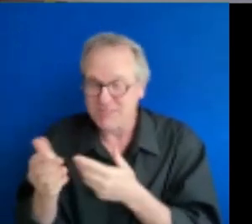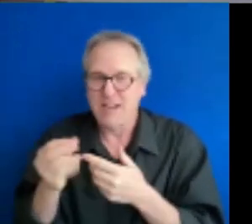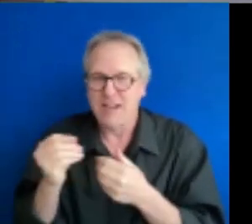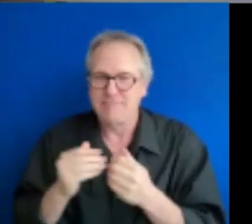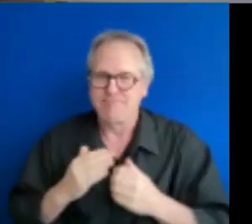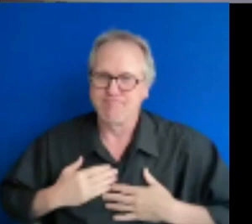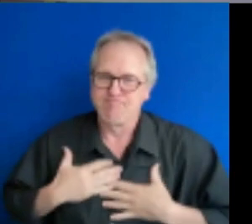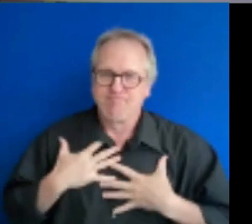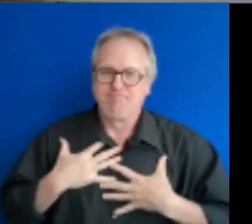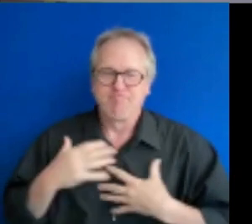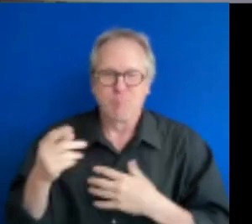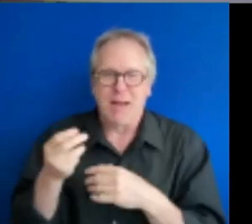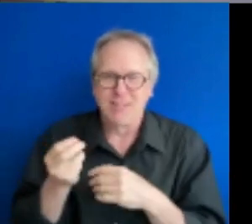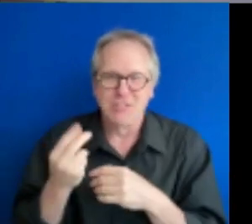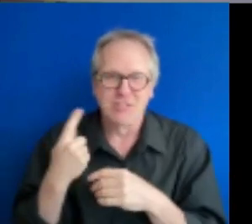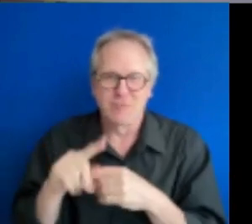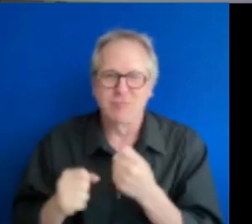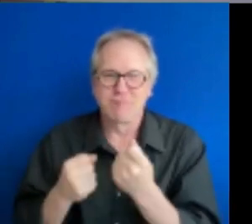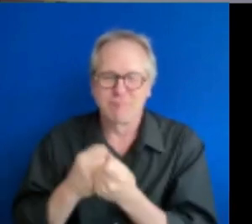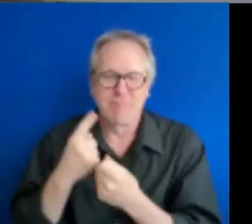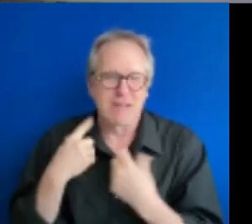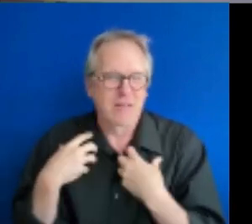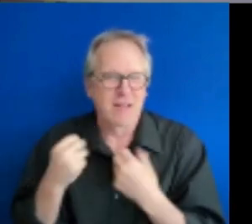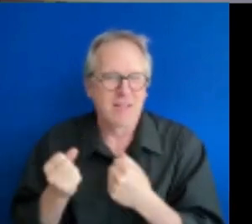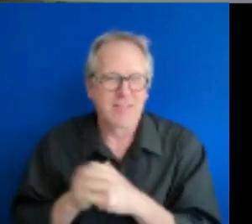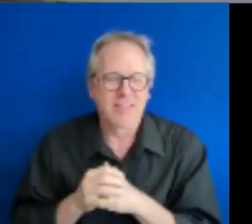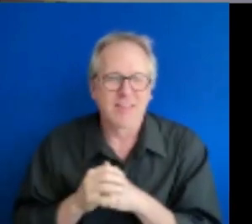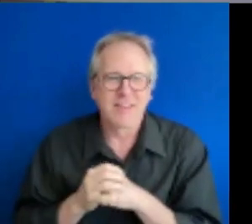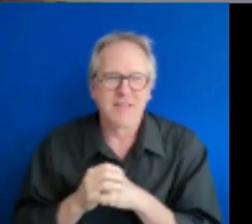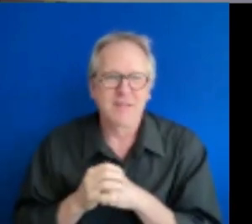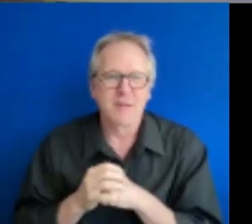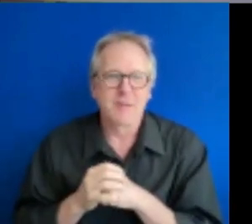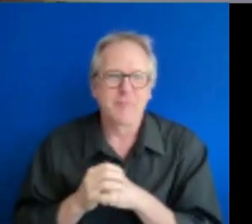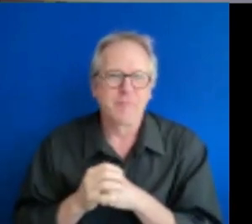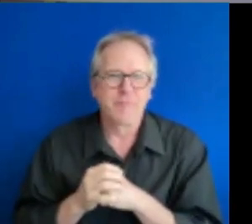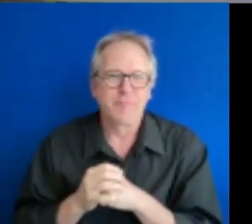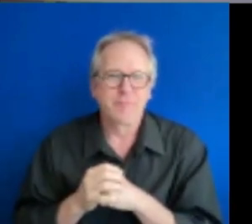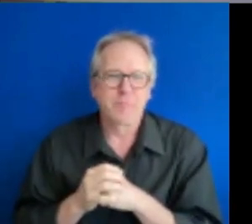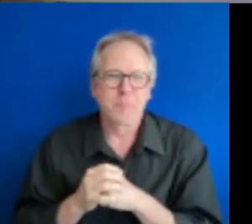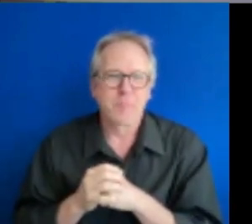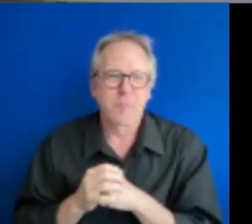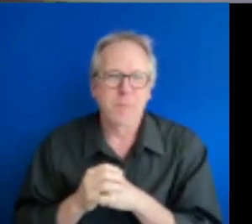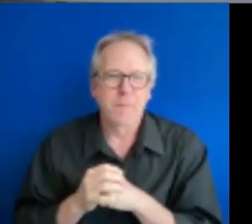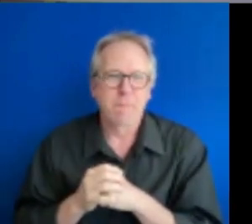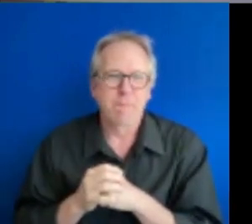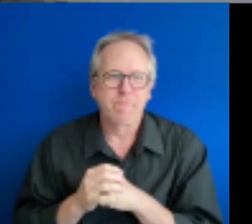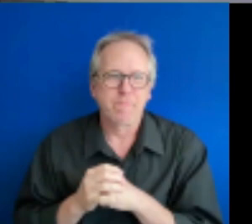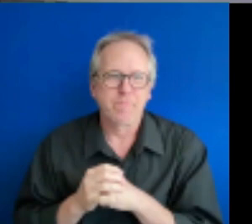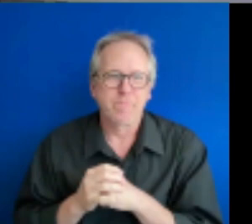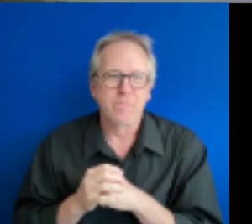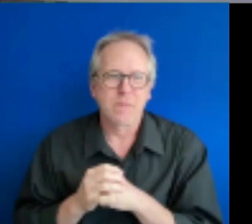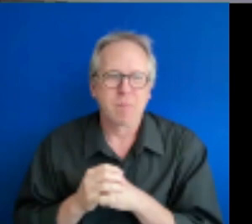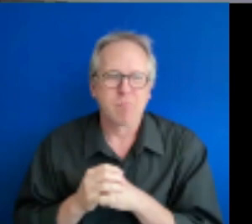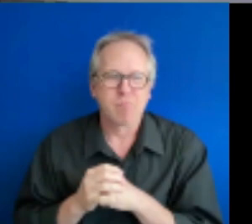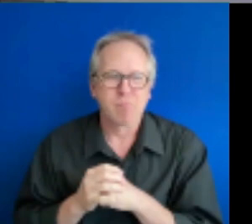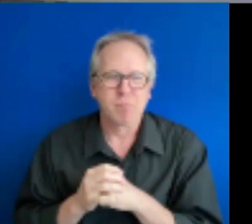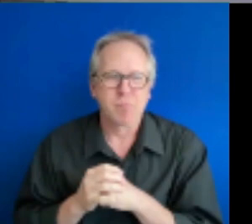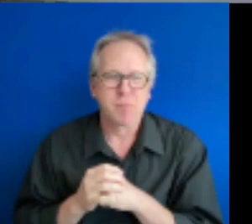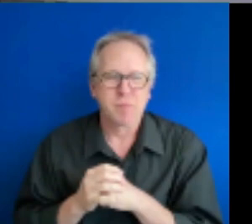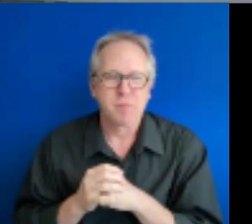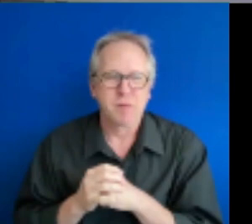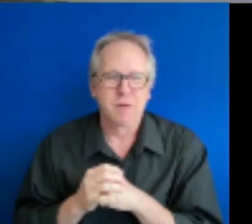And I especially love the fact that you're in